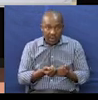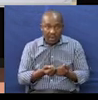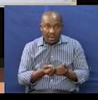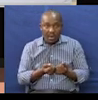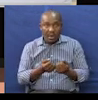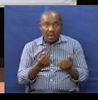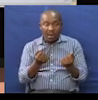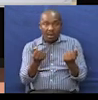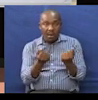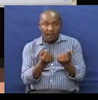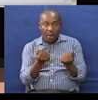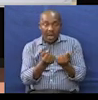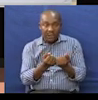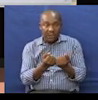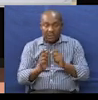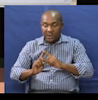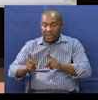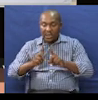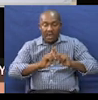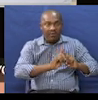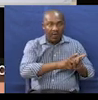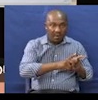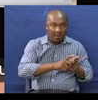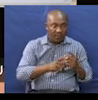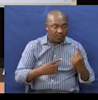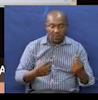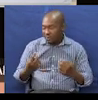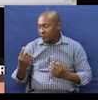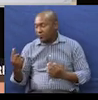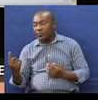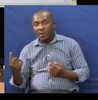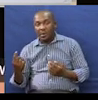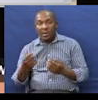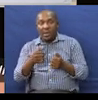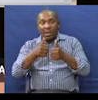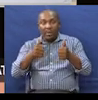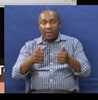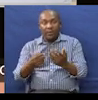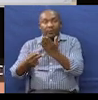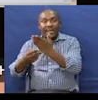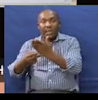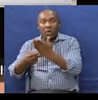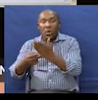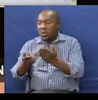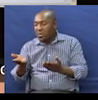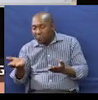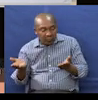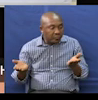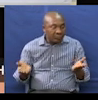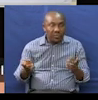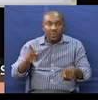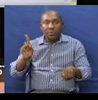to another depending on the level of technology attained by a particular society.